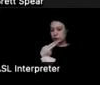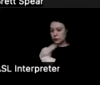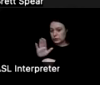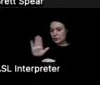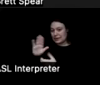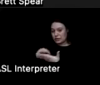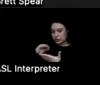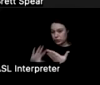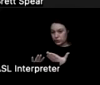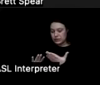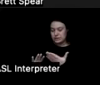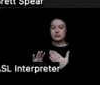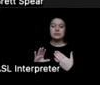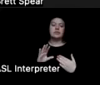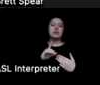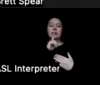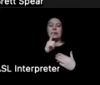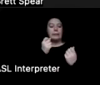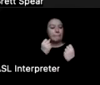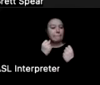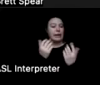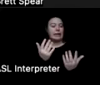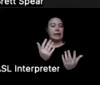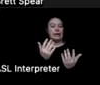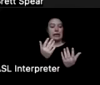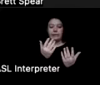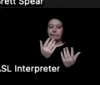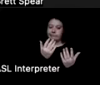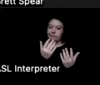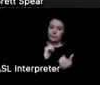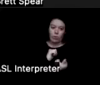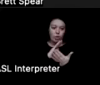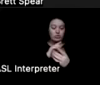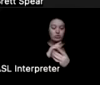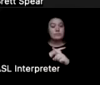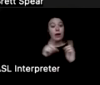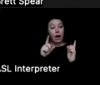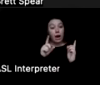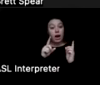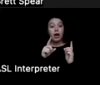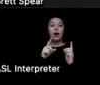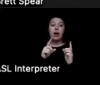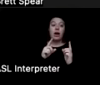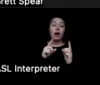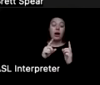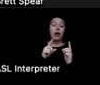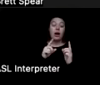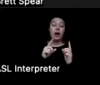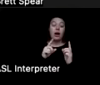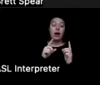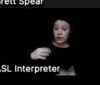do. Really sort of the primary, I think, benefit is that it's a structure.